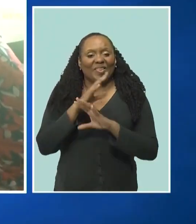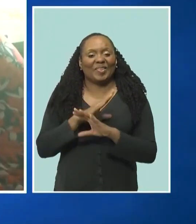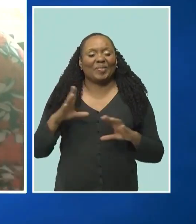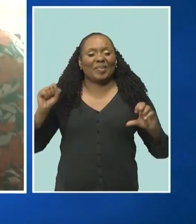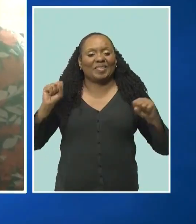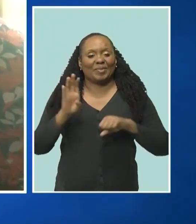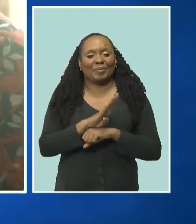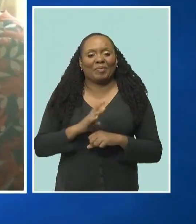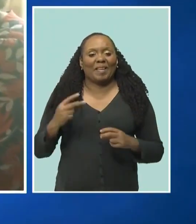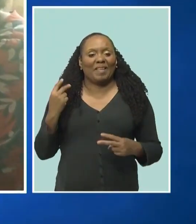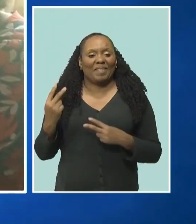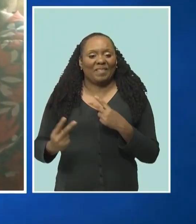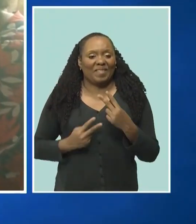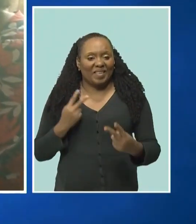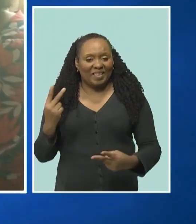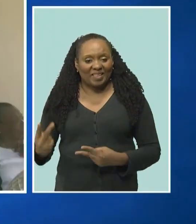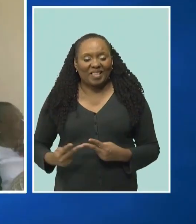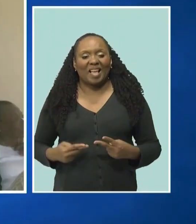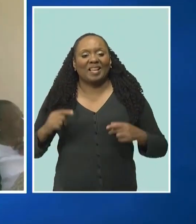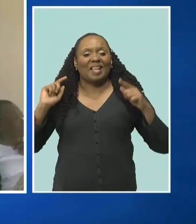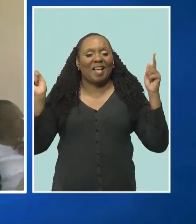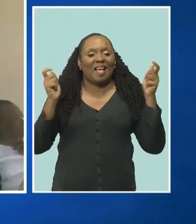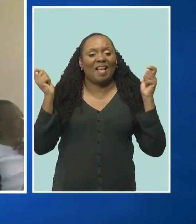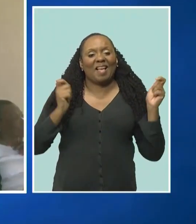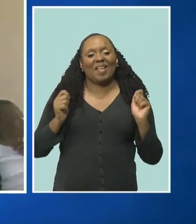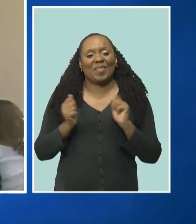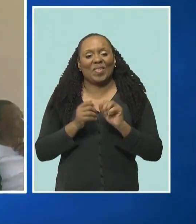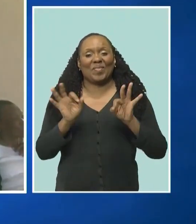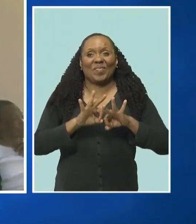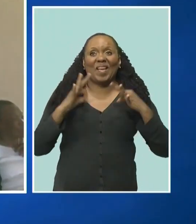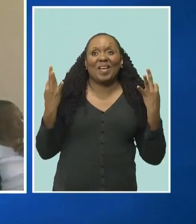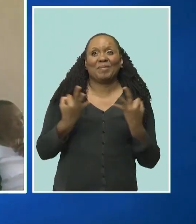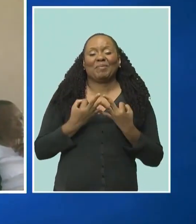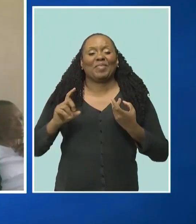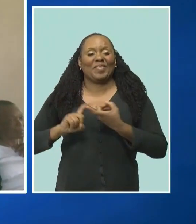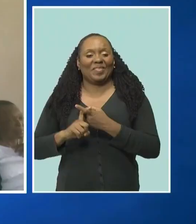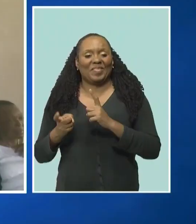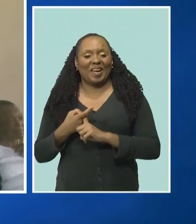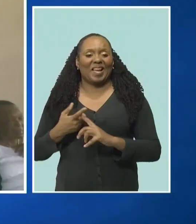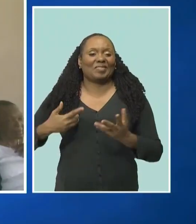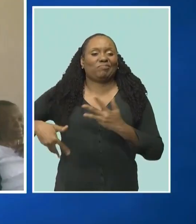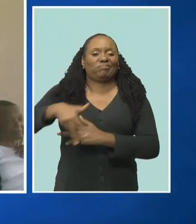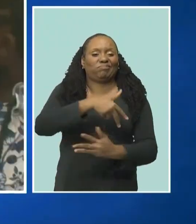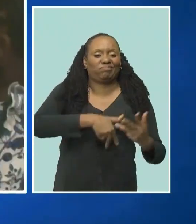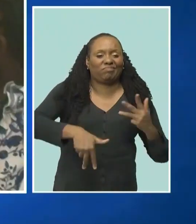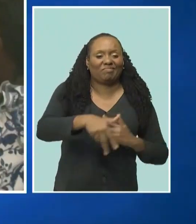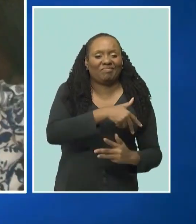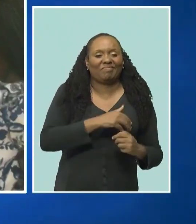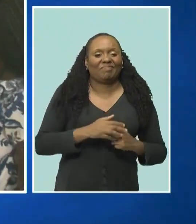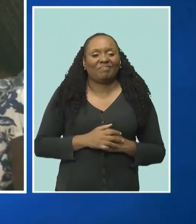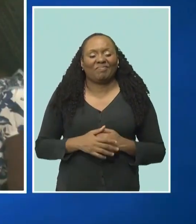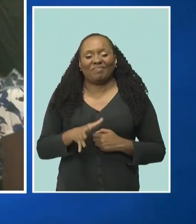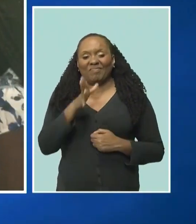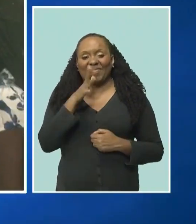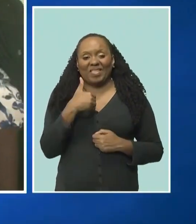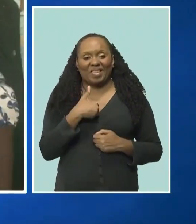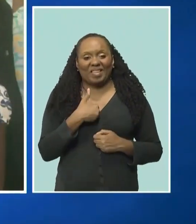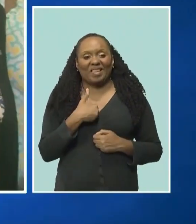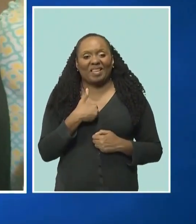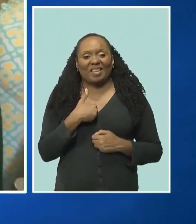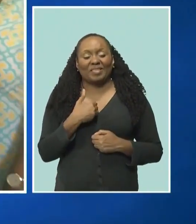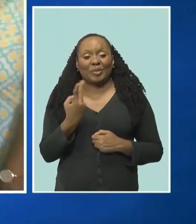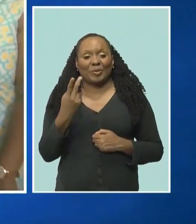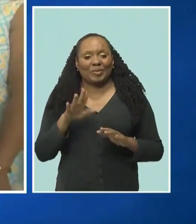President of Barbados, Dame Sandra Mason, and generations of family and friends. While the mother of two uses a